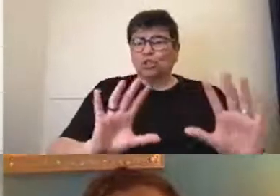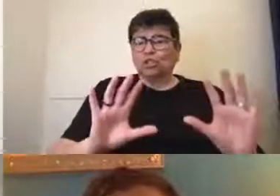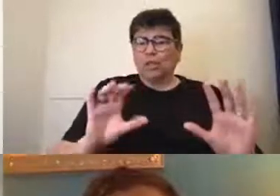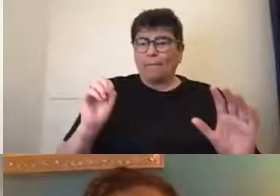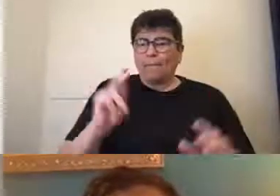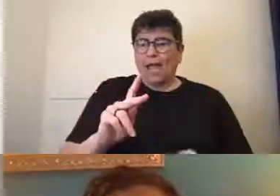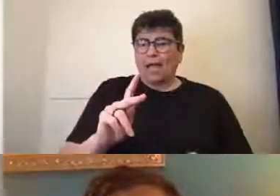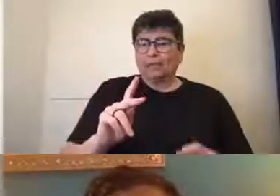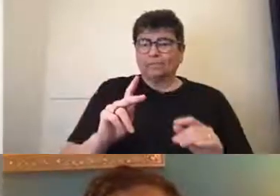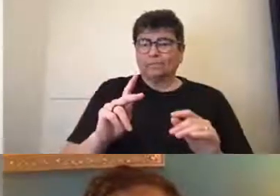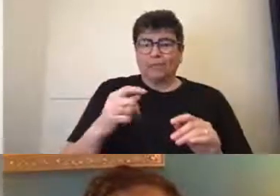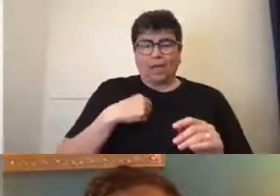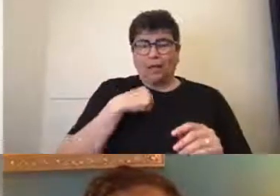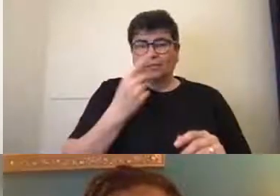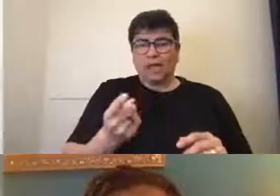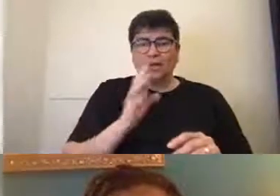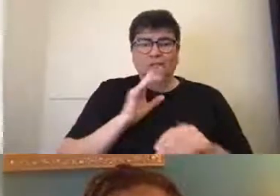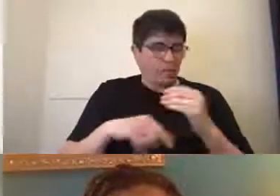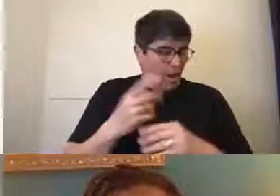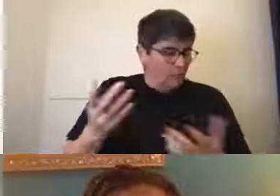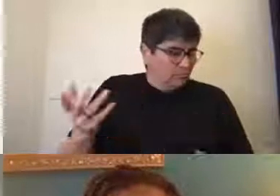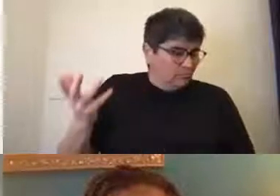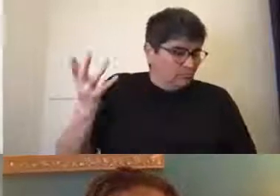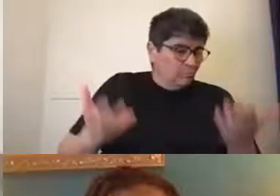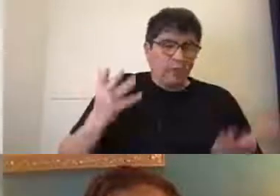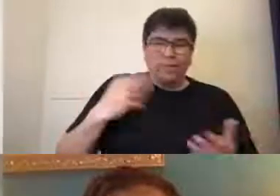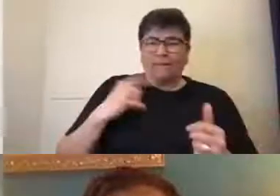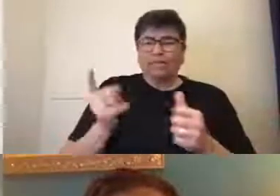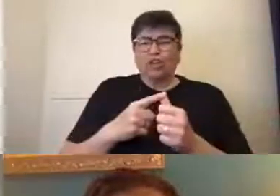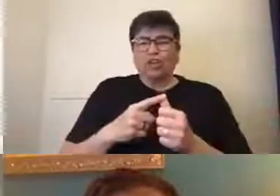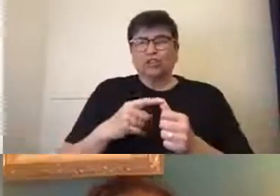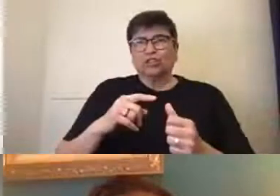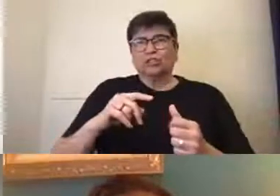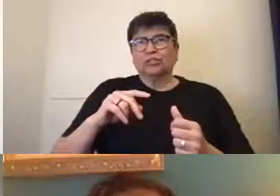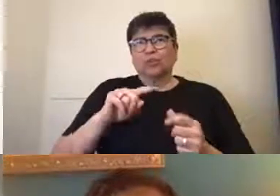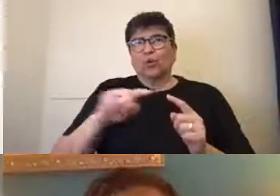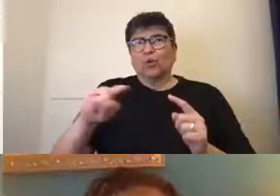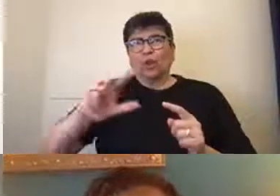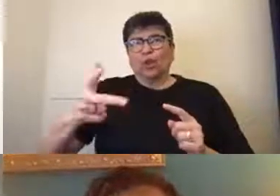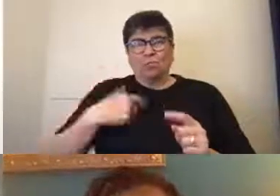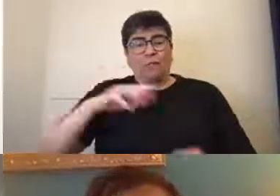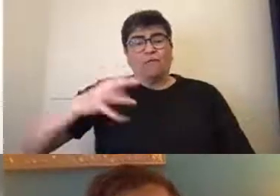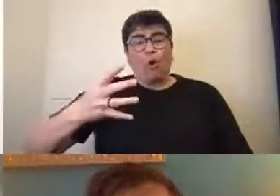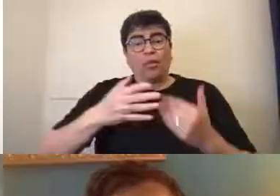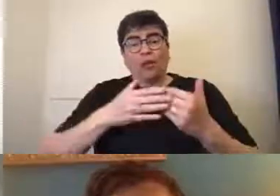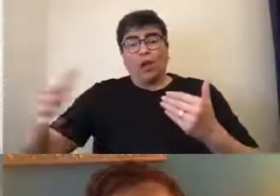I was pushing back. I'm talking about from first through third, I was fine, but